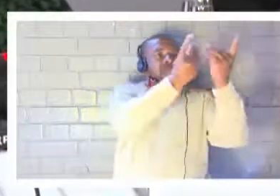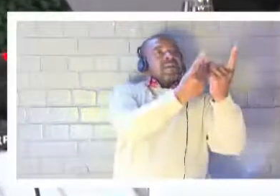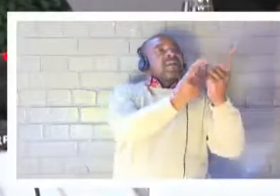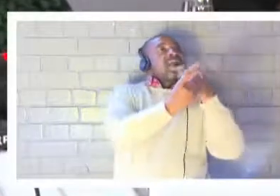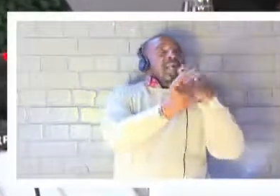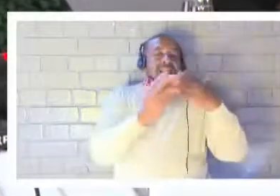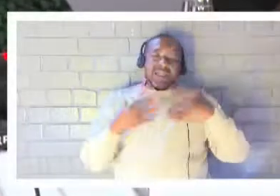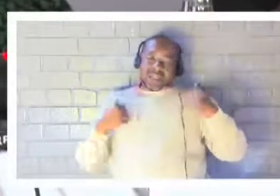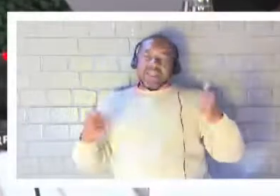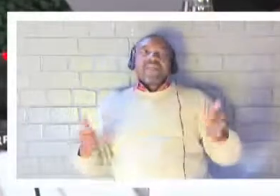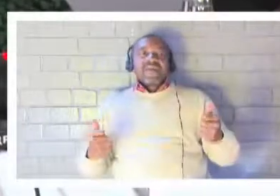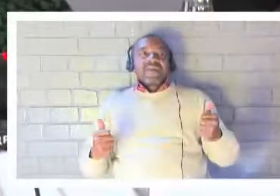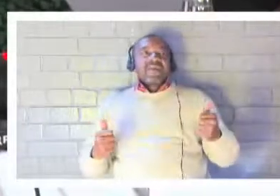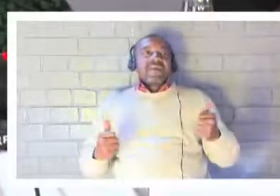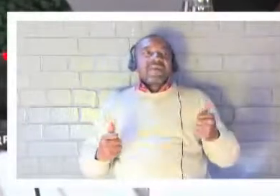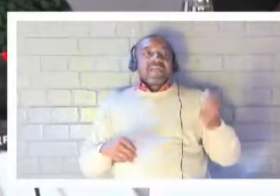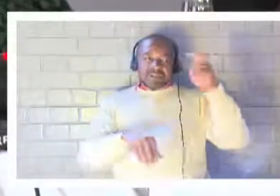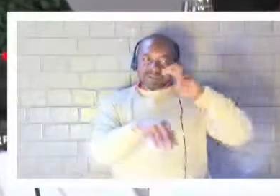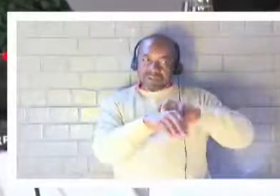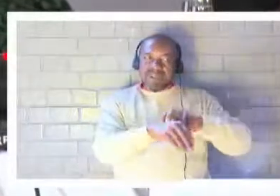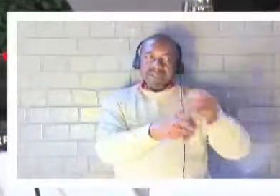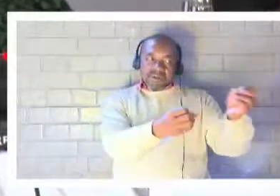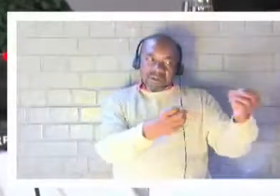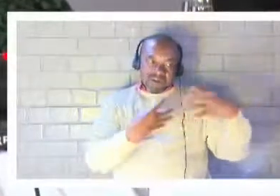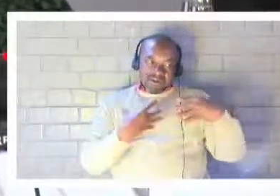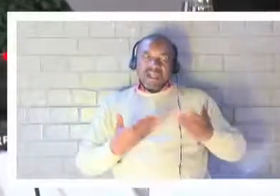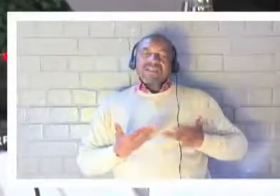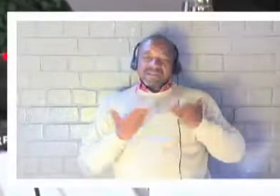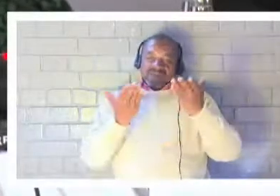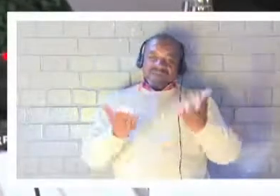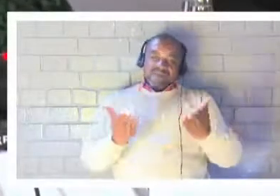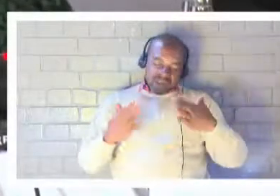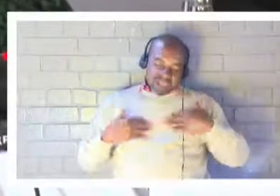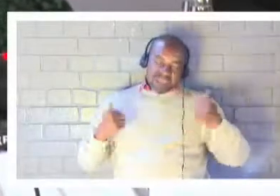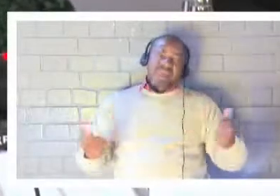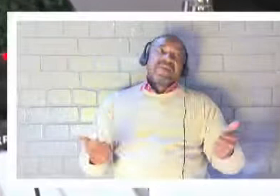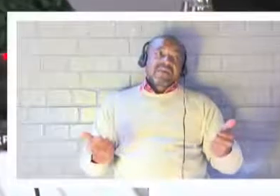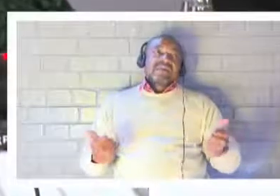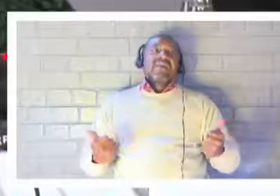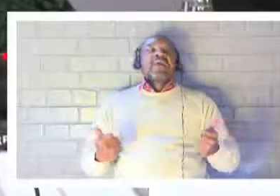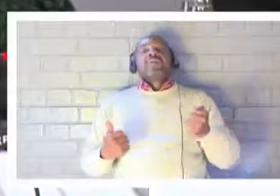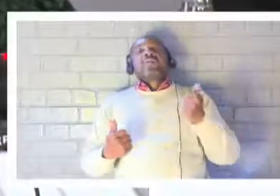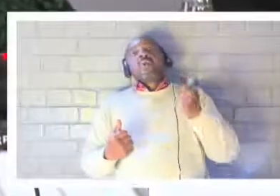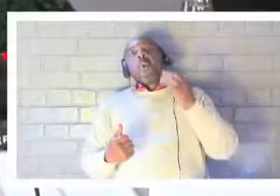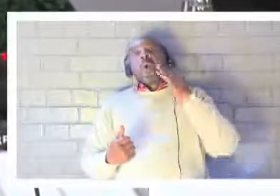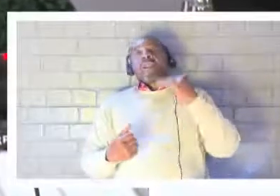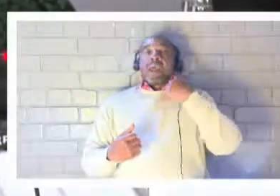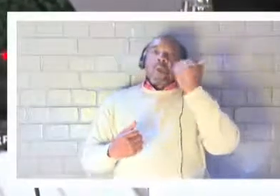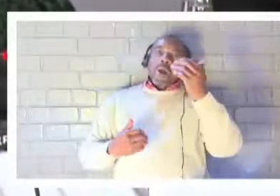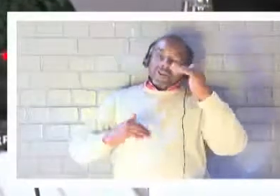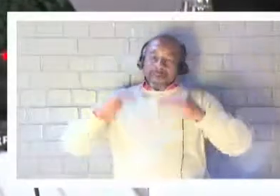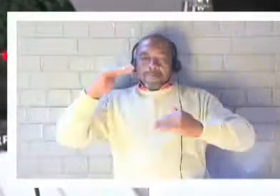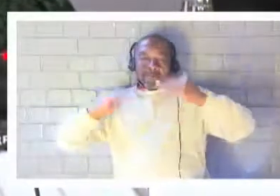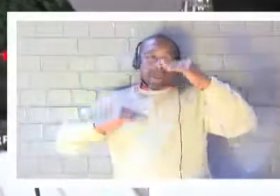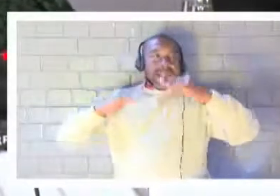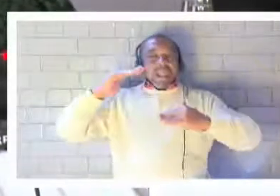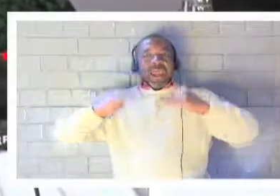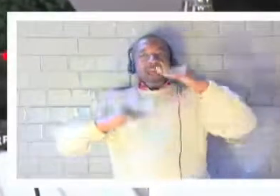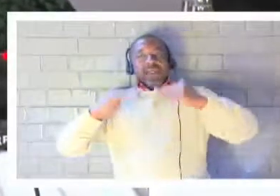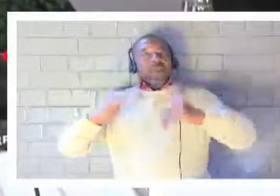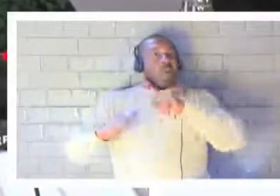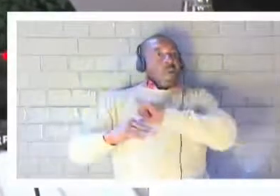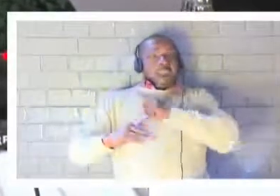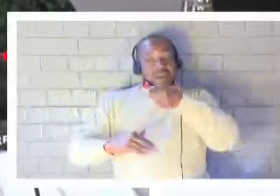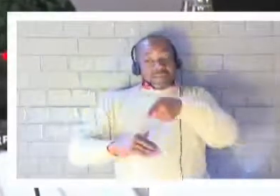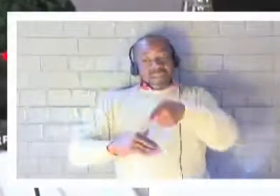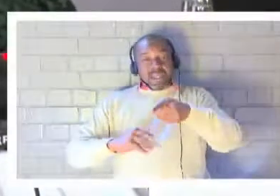Health is to deliver health services. So in trying to balance that, because this part